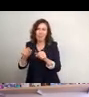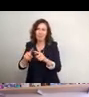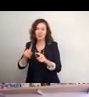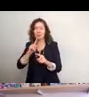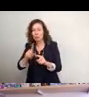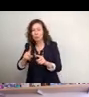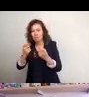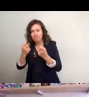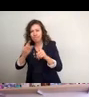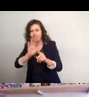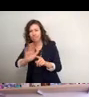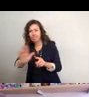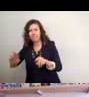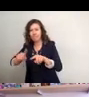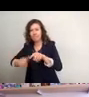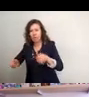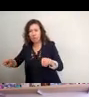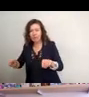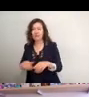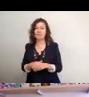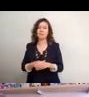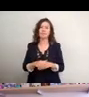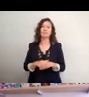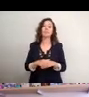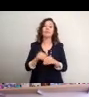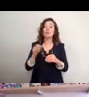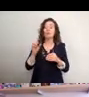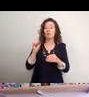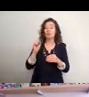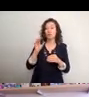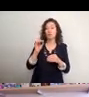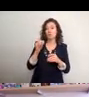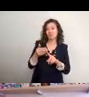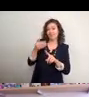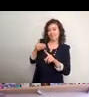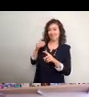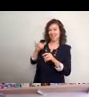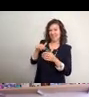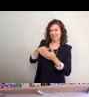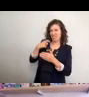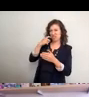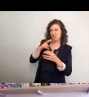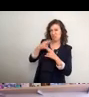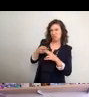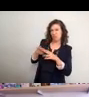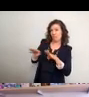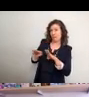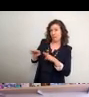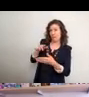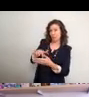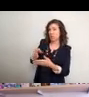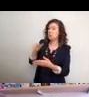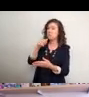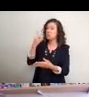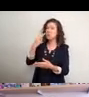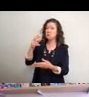examine variability. So although in that behavioral study that I just mentioned, we didn't see SES